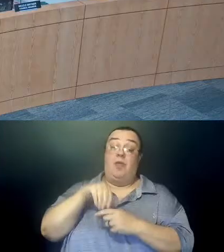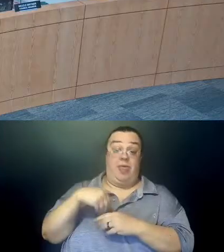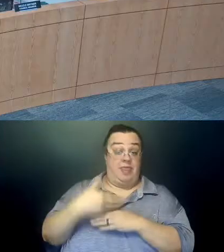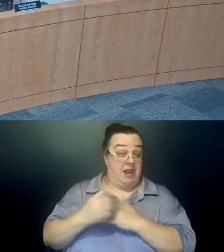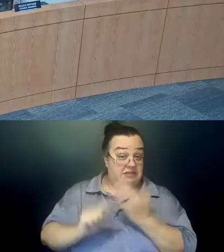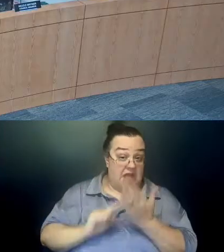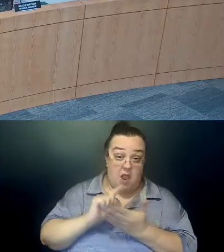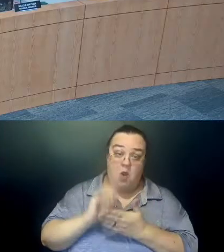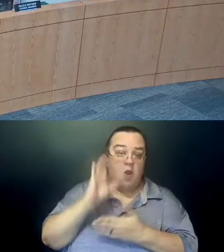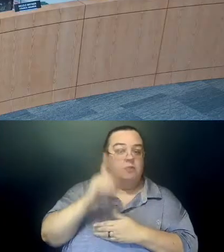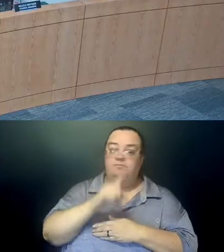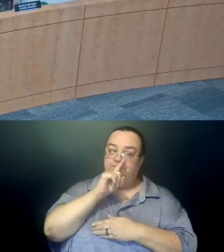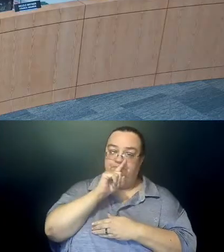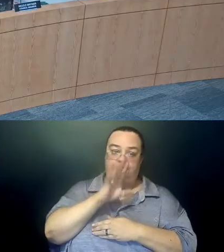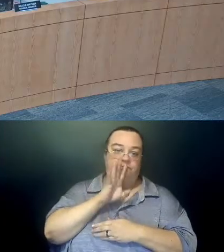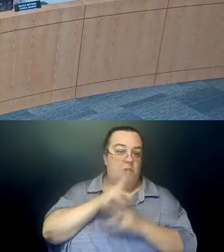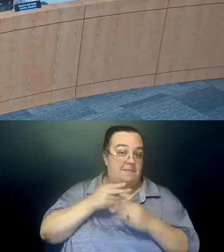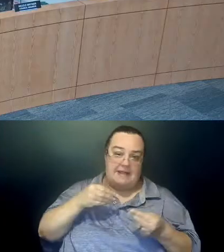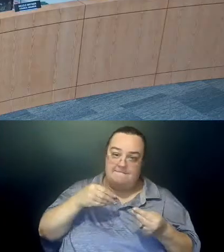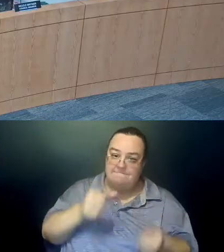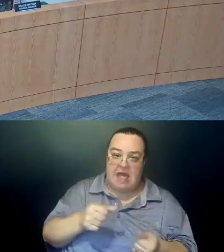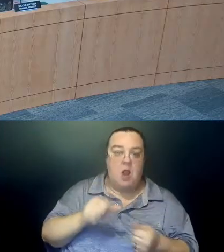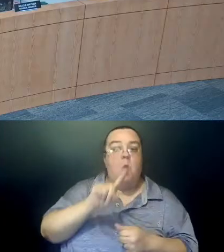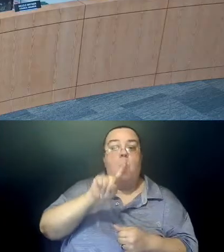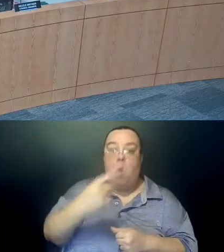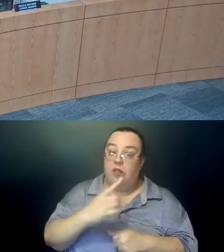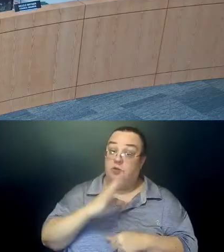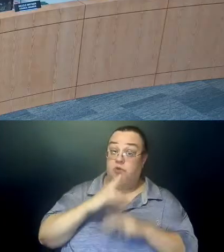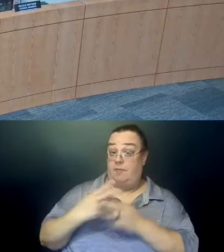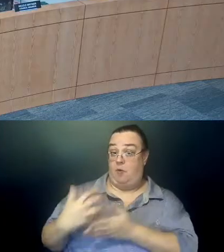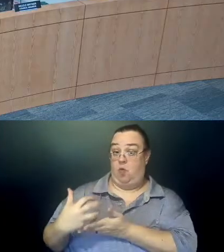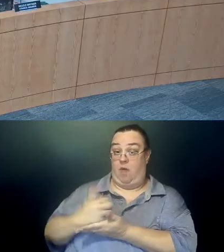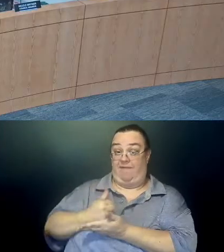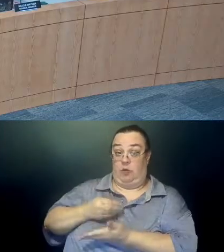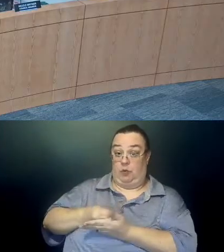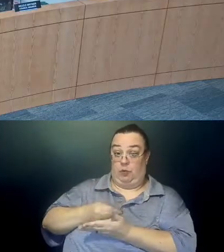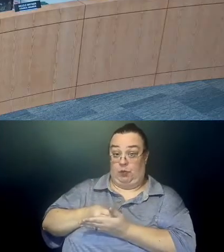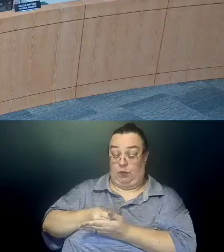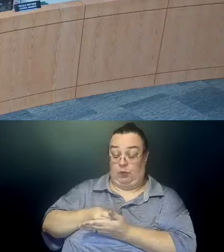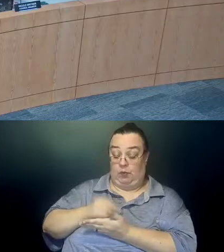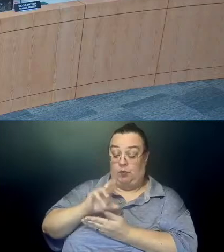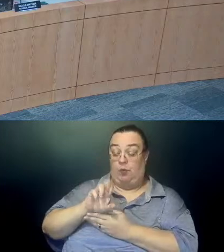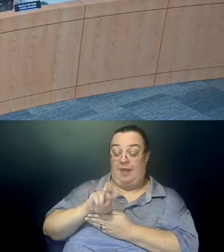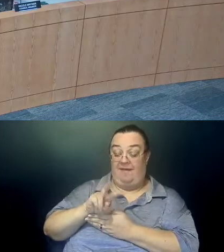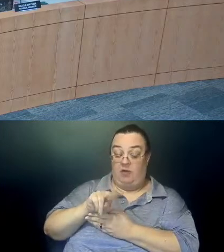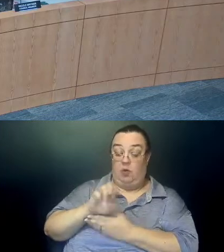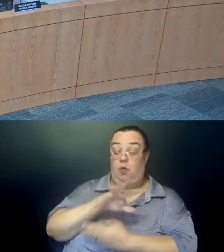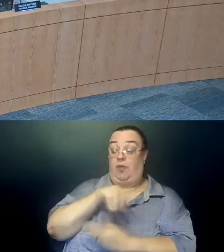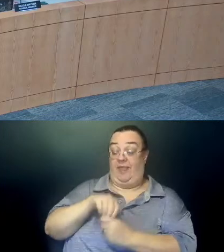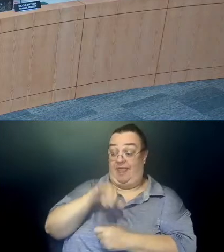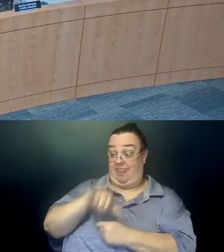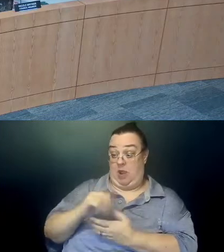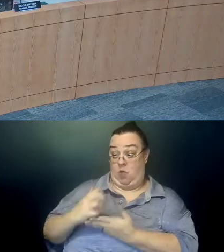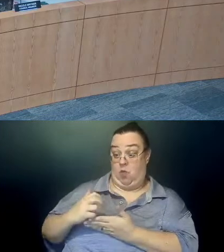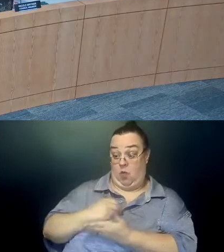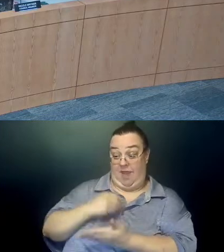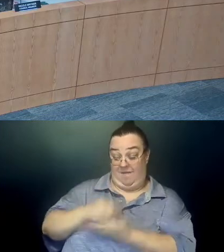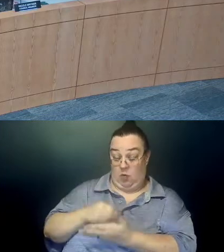discussing spending. We will be discussing strictly revenue. And within the world of revenue, we will be